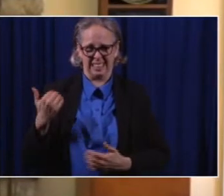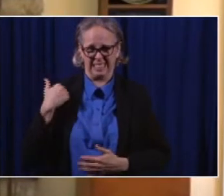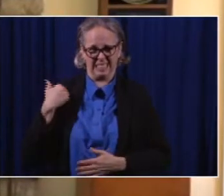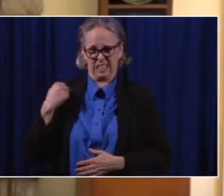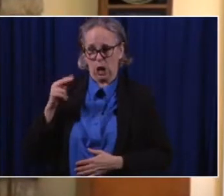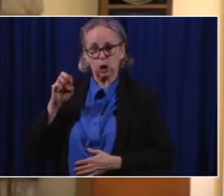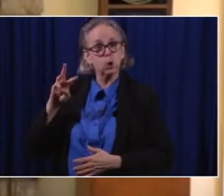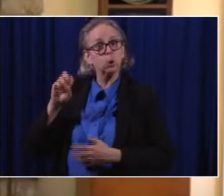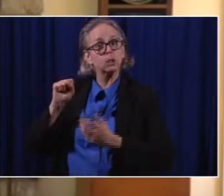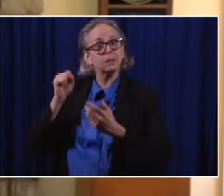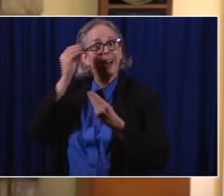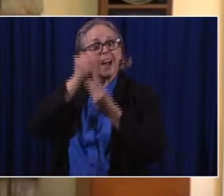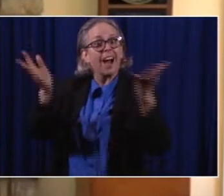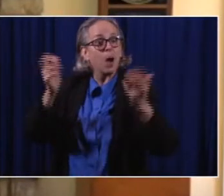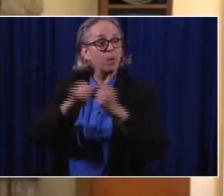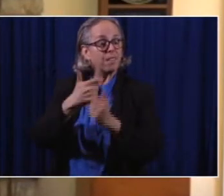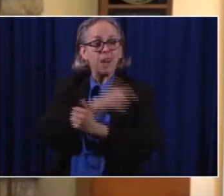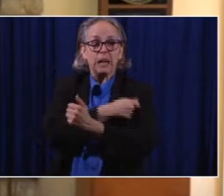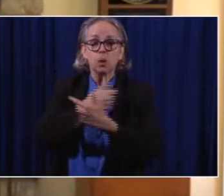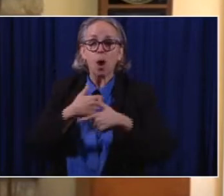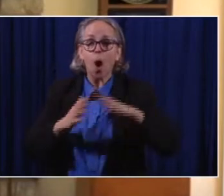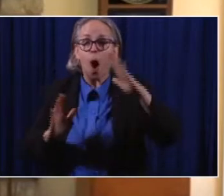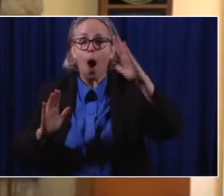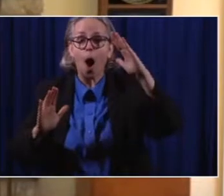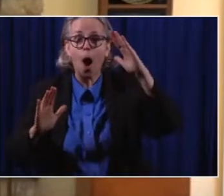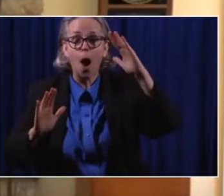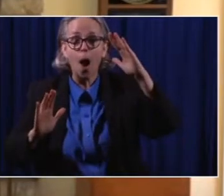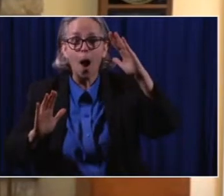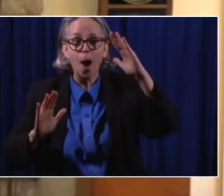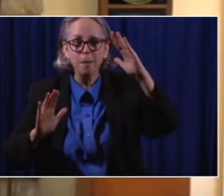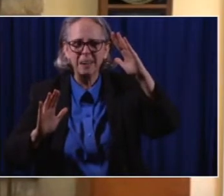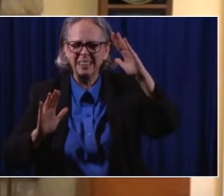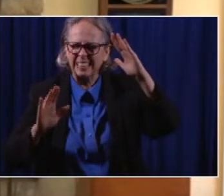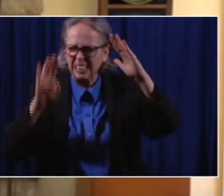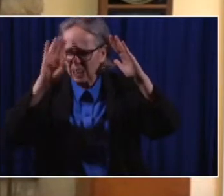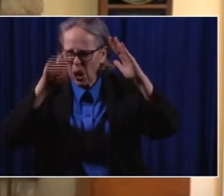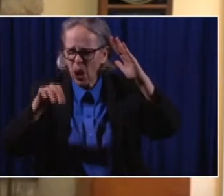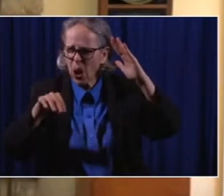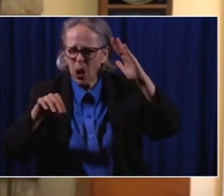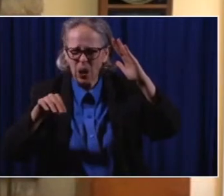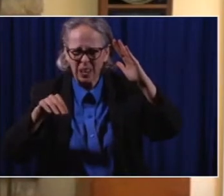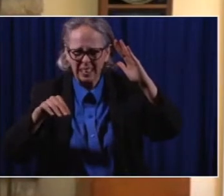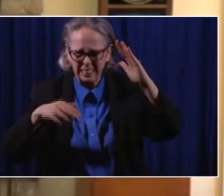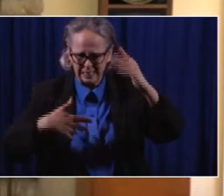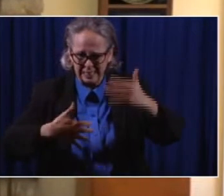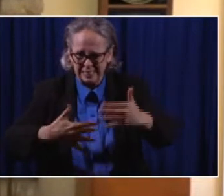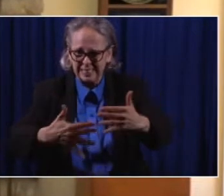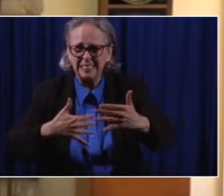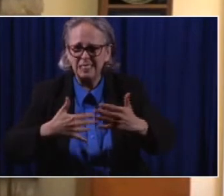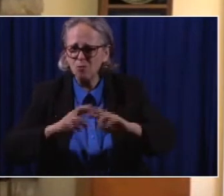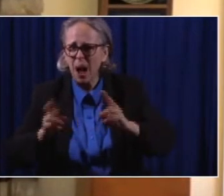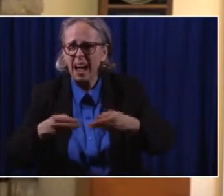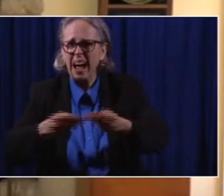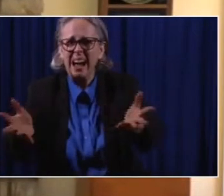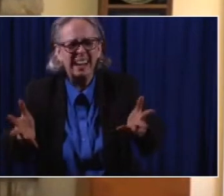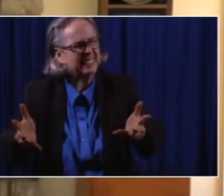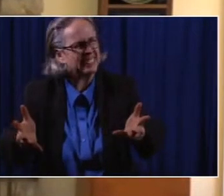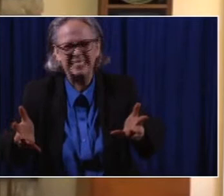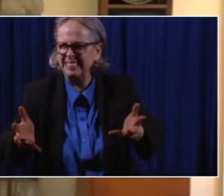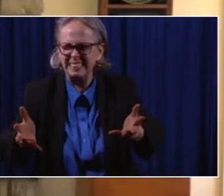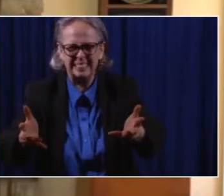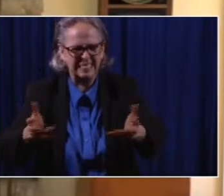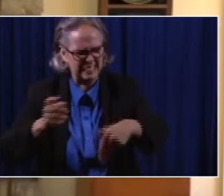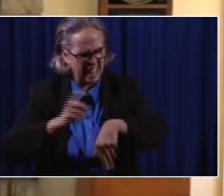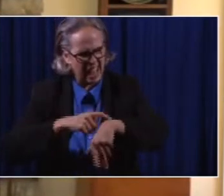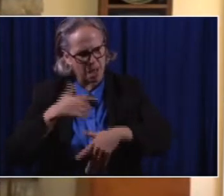in December, but we know it's going to take a while for that to go out. And all during that period of time, we're going to have to continue